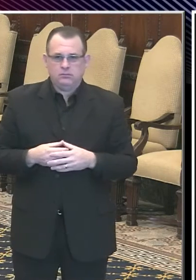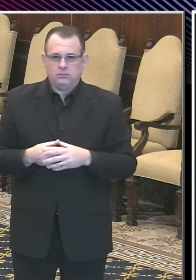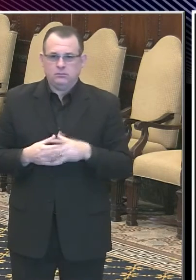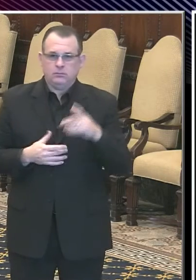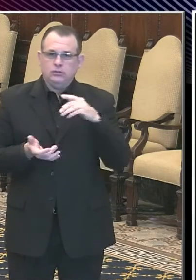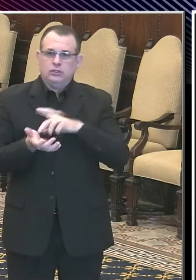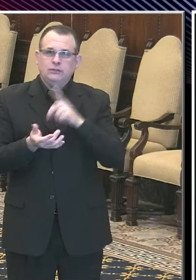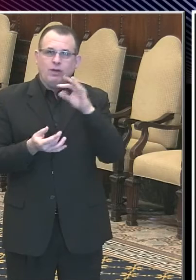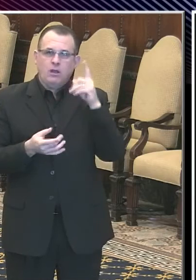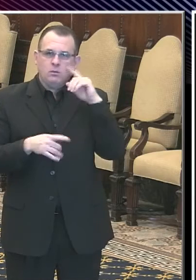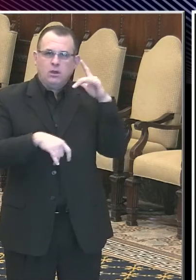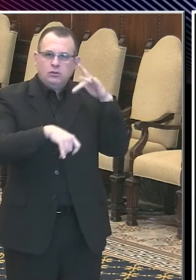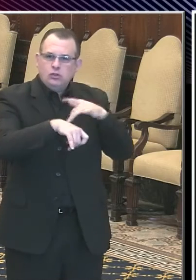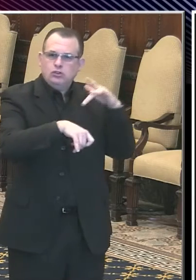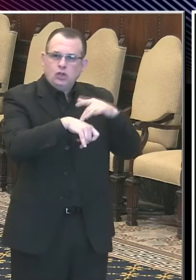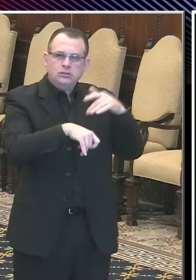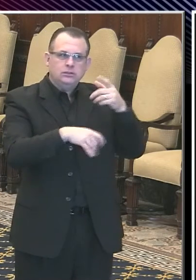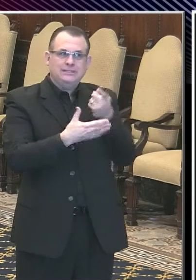last week,